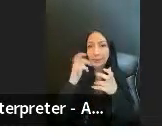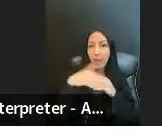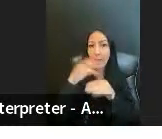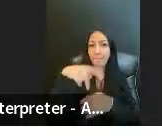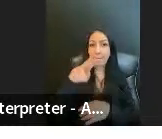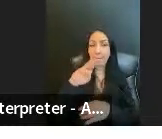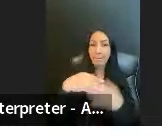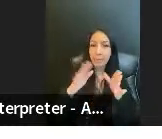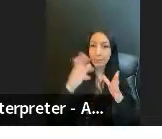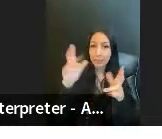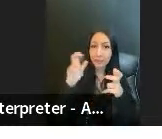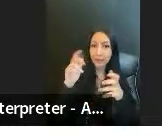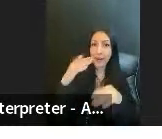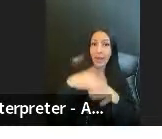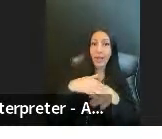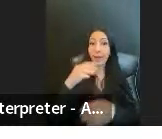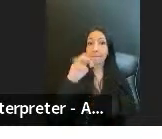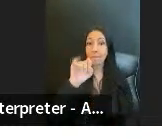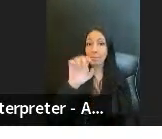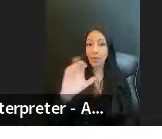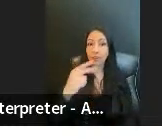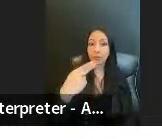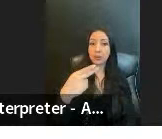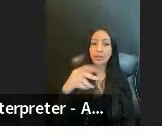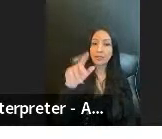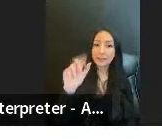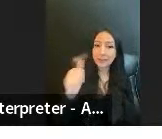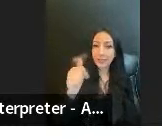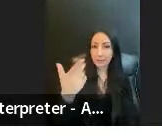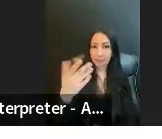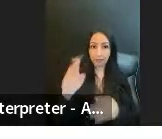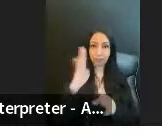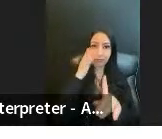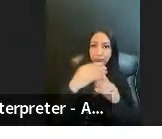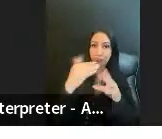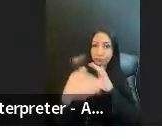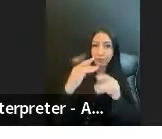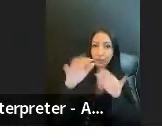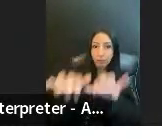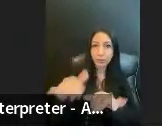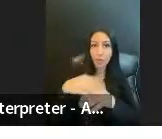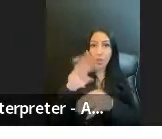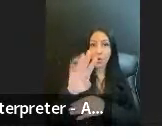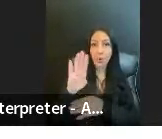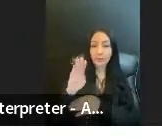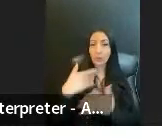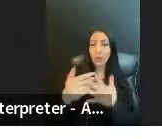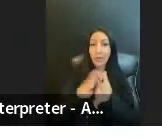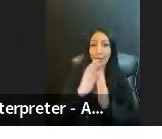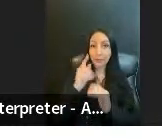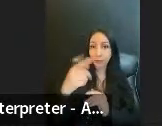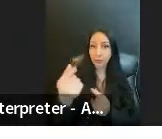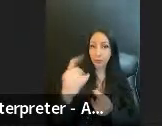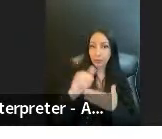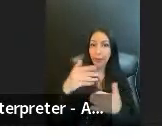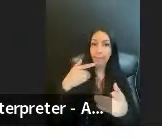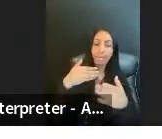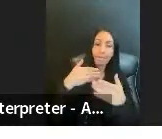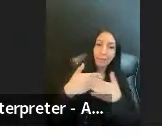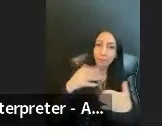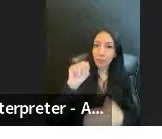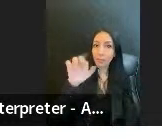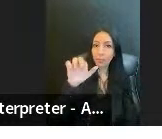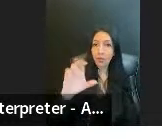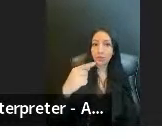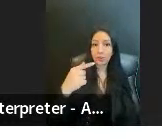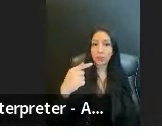10th. You can email us directly or leave questions on the website. We ask you do that by March 20th, just so we can get